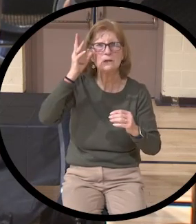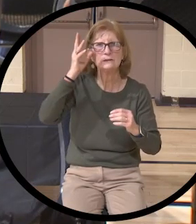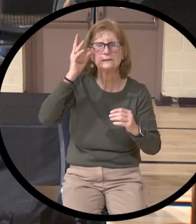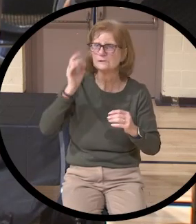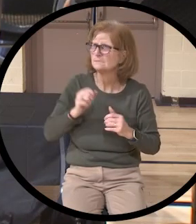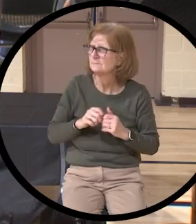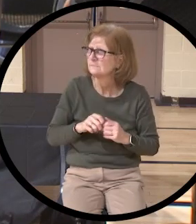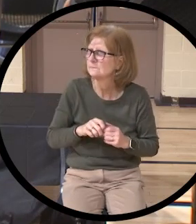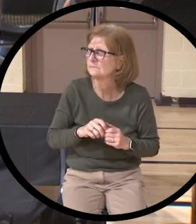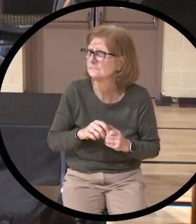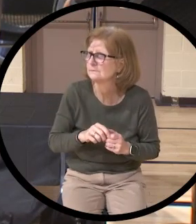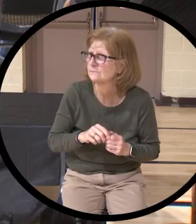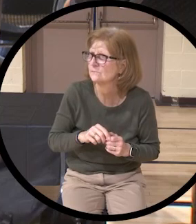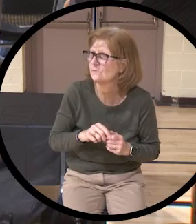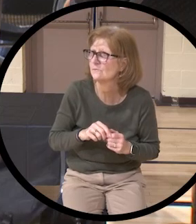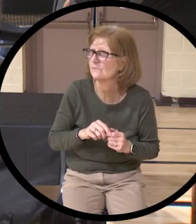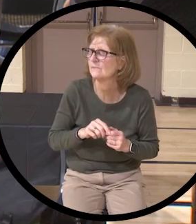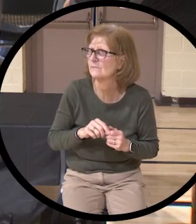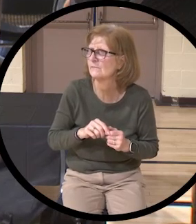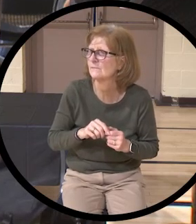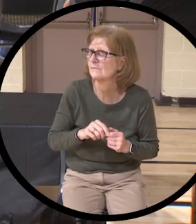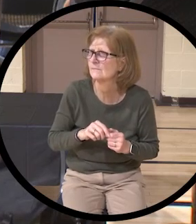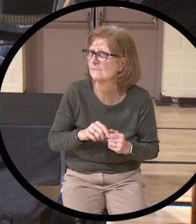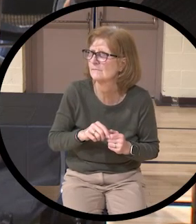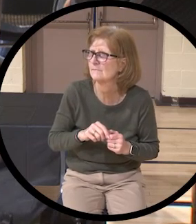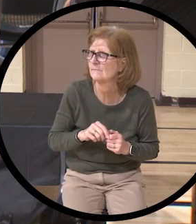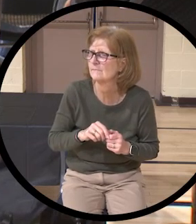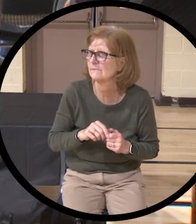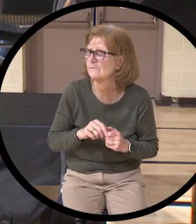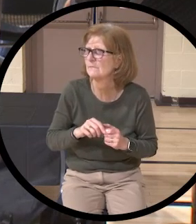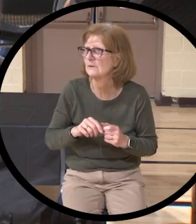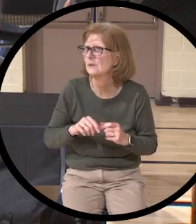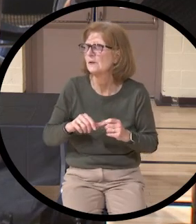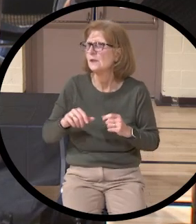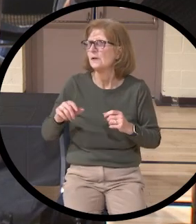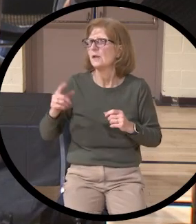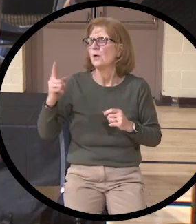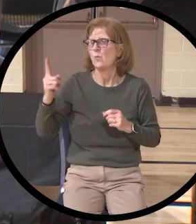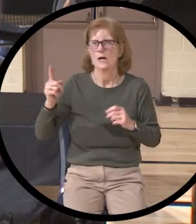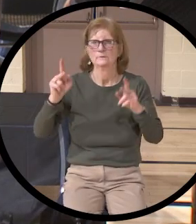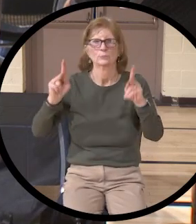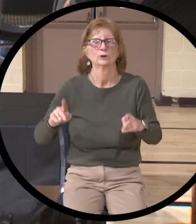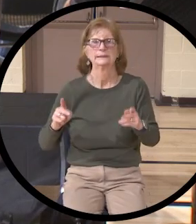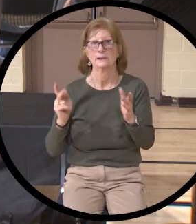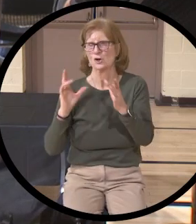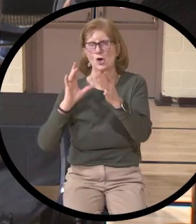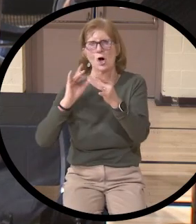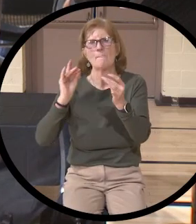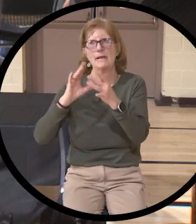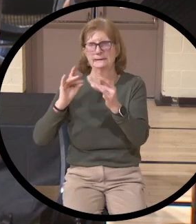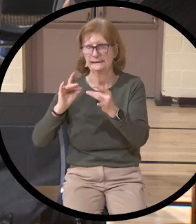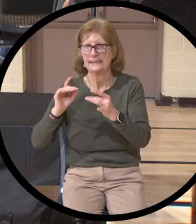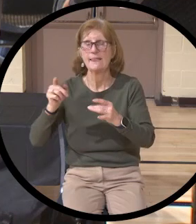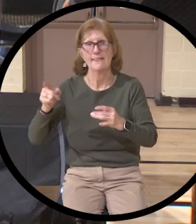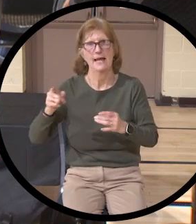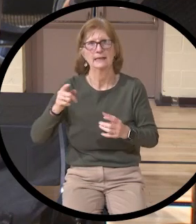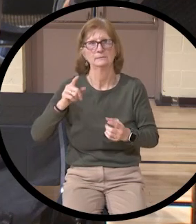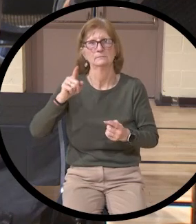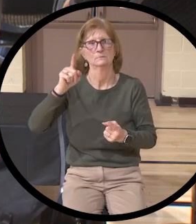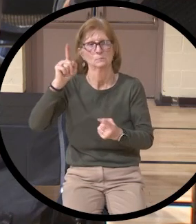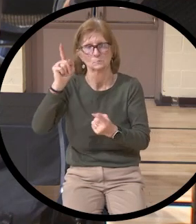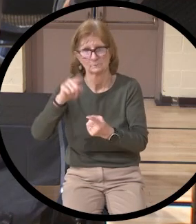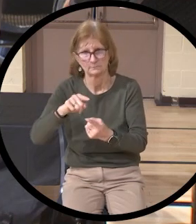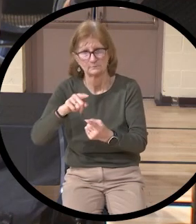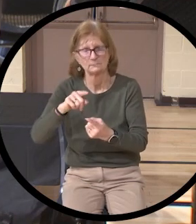and Hamilton, and it's actually really safe, except for the 45 minutes in the morning where like every human being is coming, and then 45 minutes in the